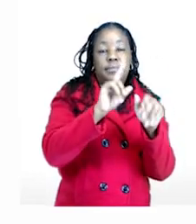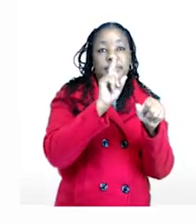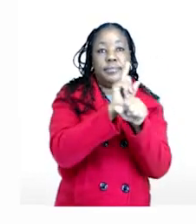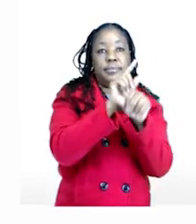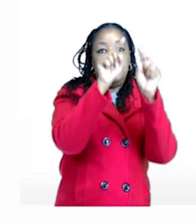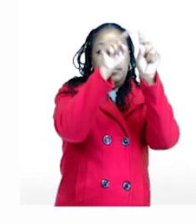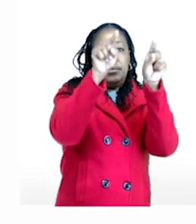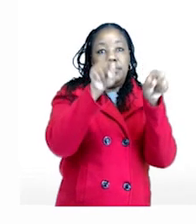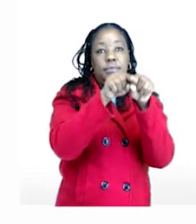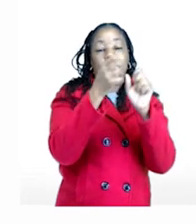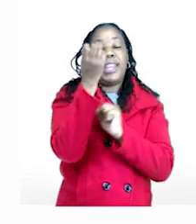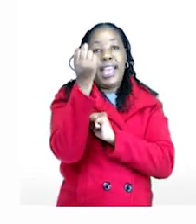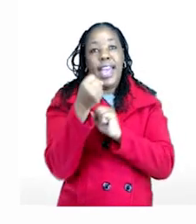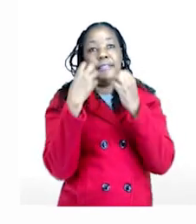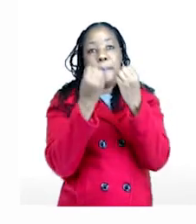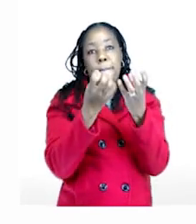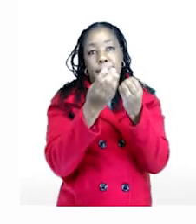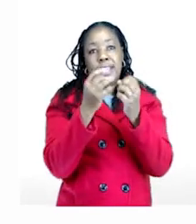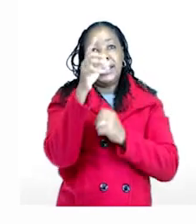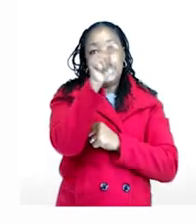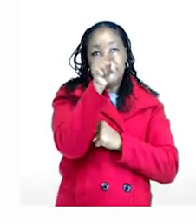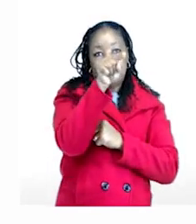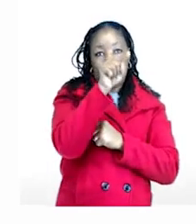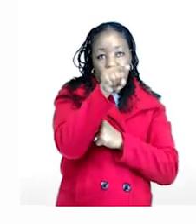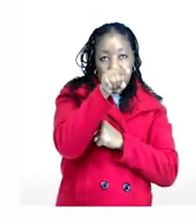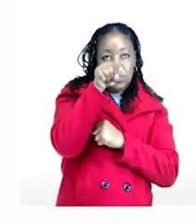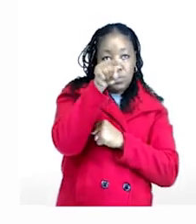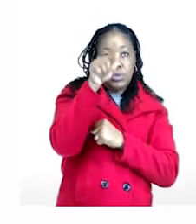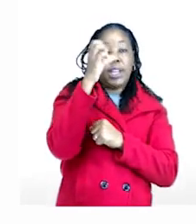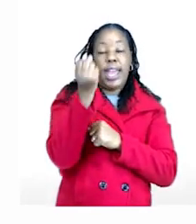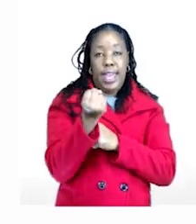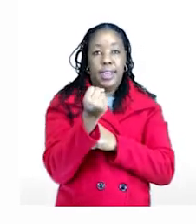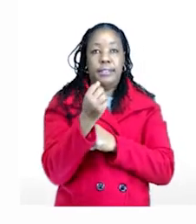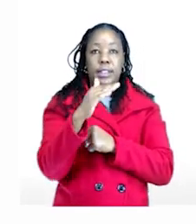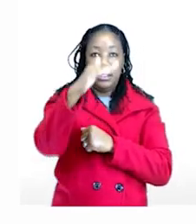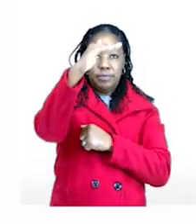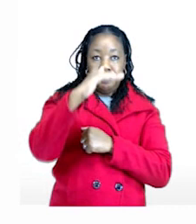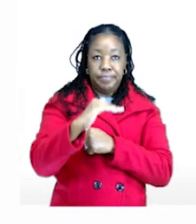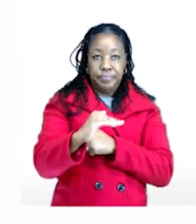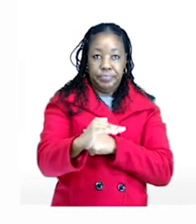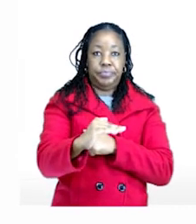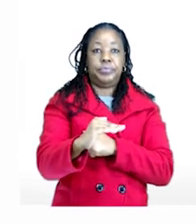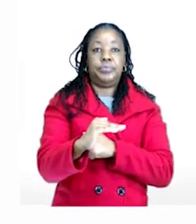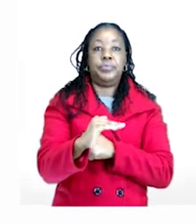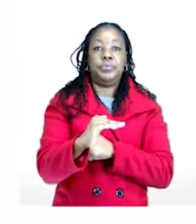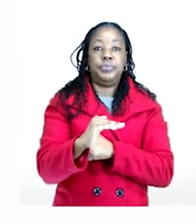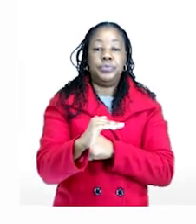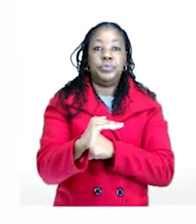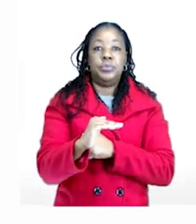number of dots. Now let's go down to the next picture below the